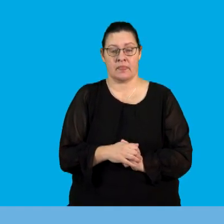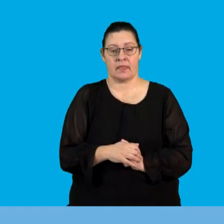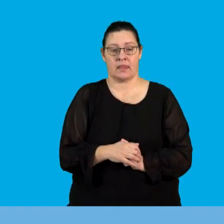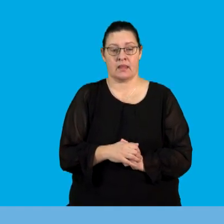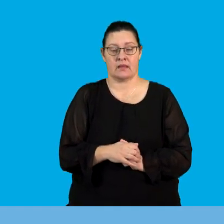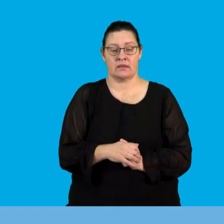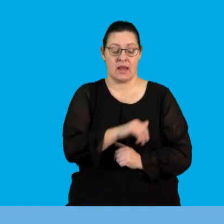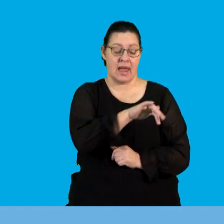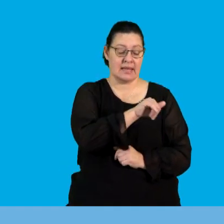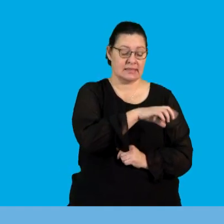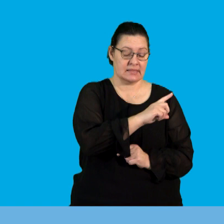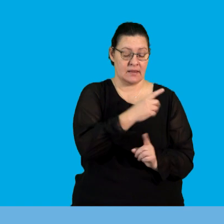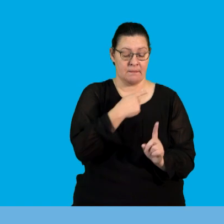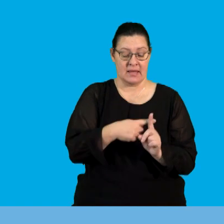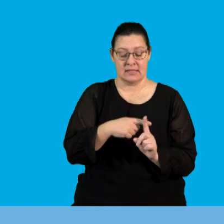hydroxide,